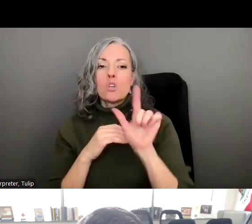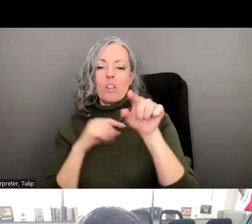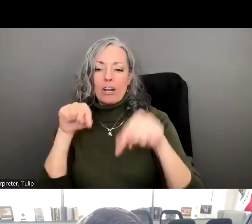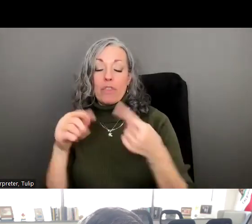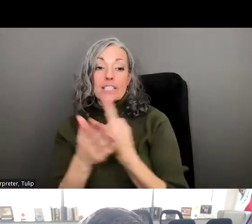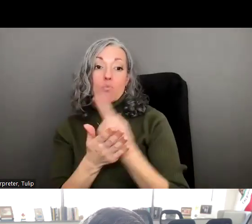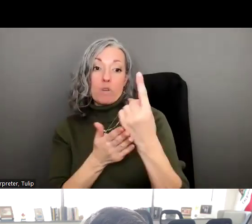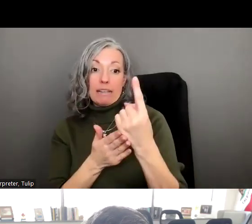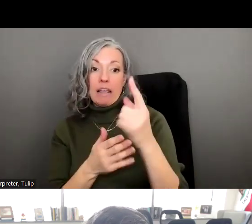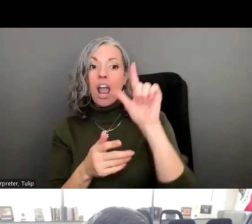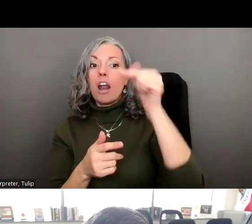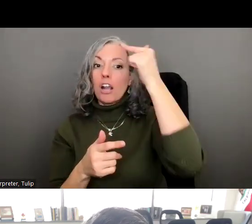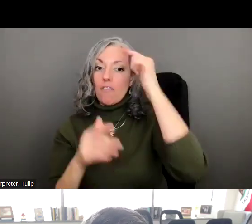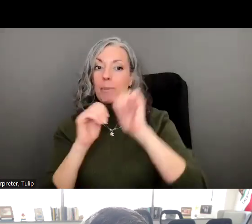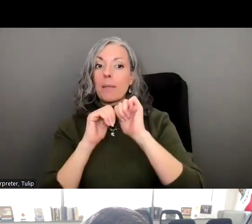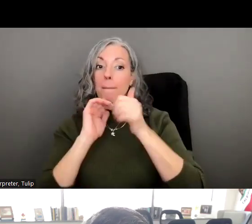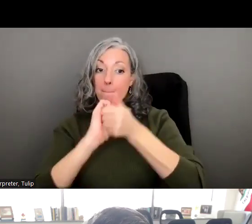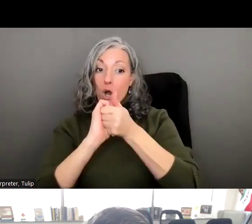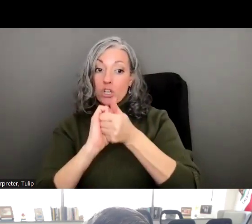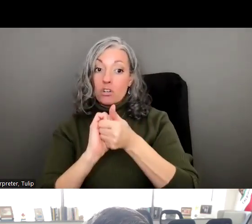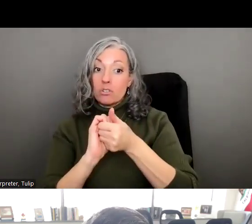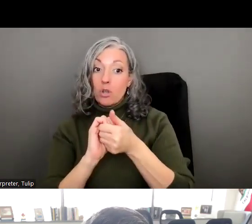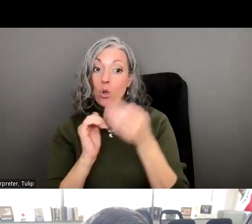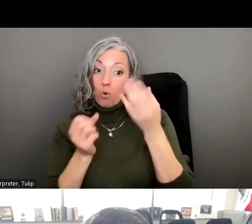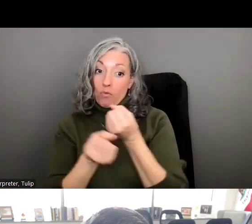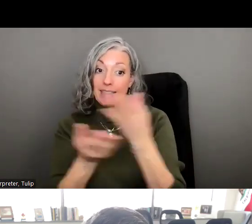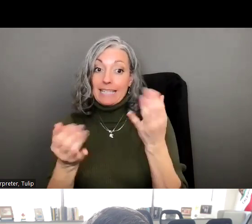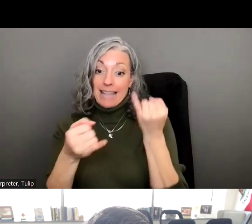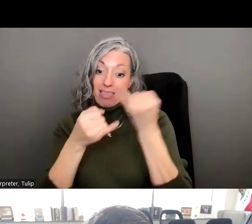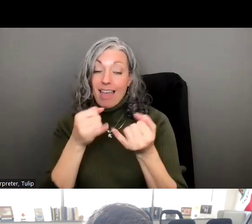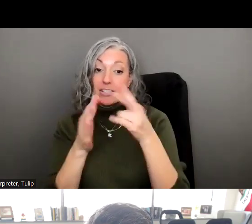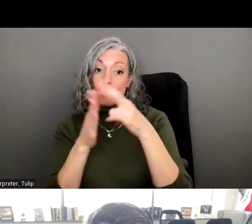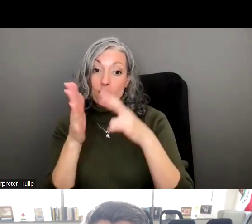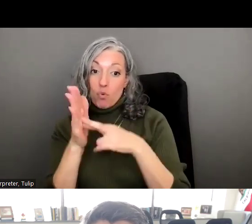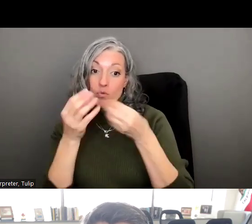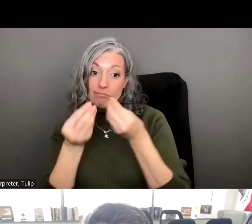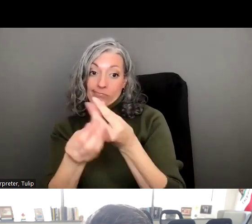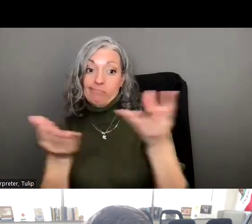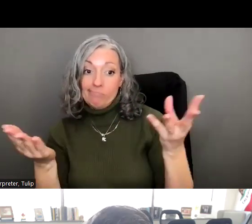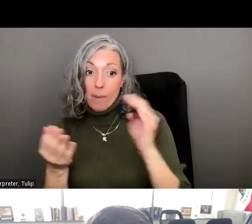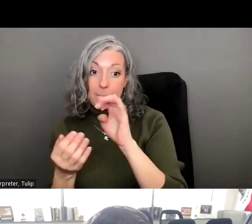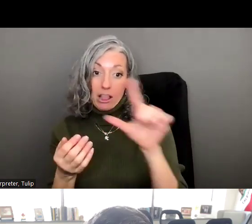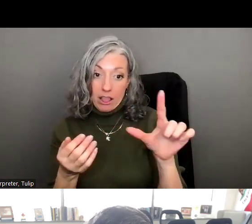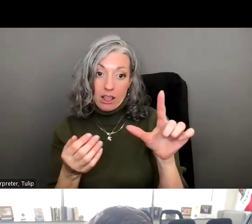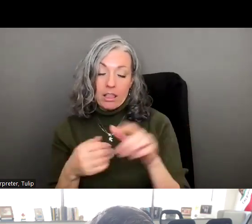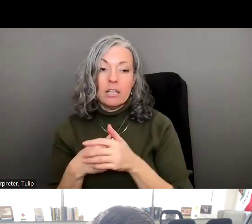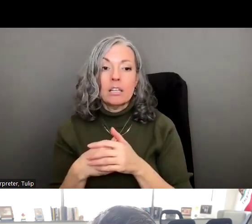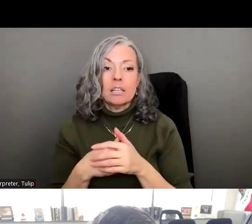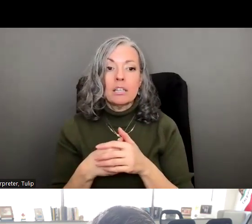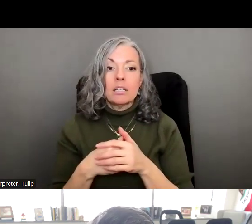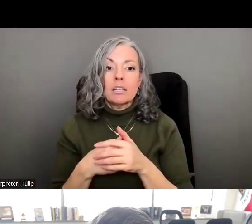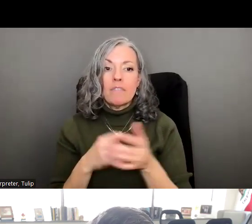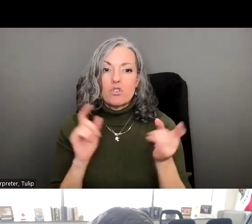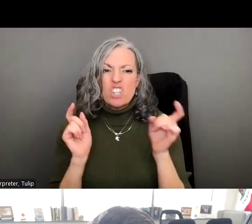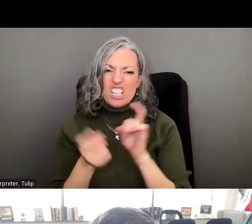partners are expected to release the final rule on the Older Americans Act and the Administration for Community Living's first substantive